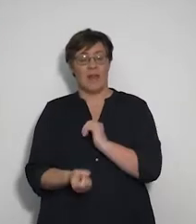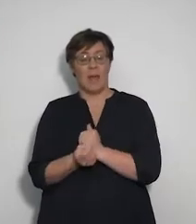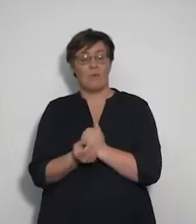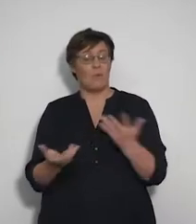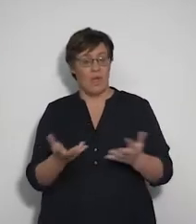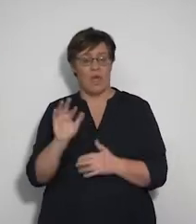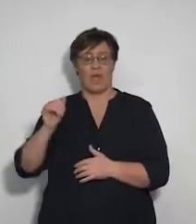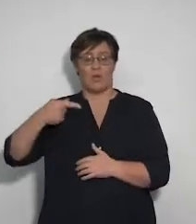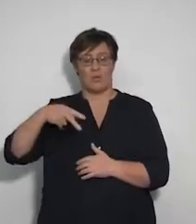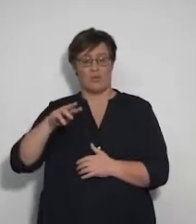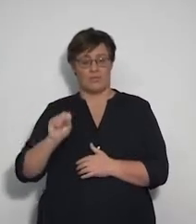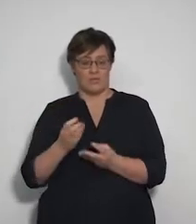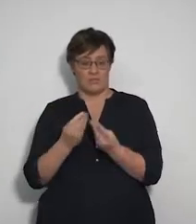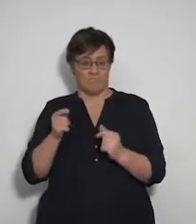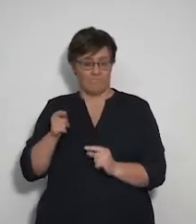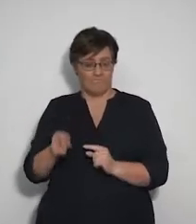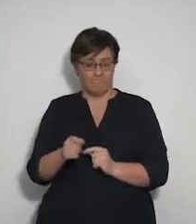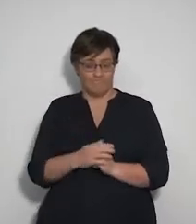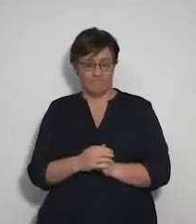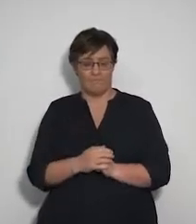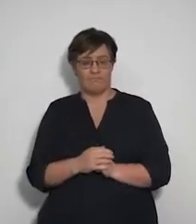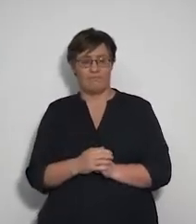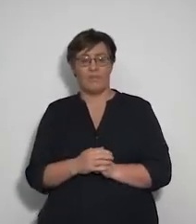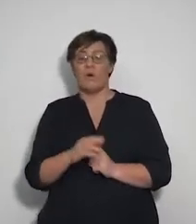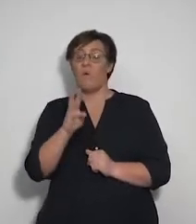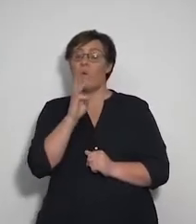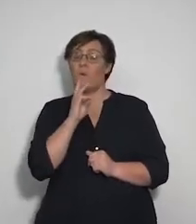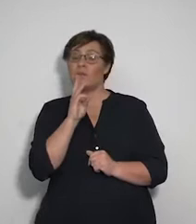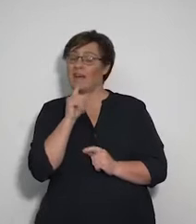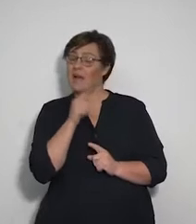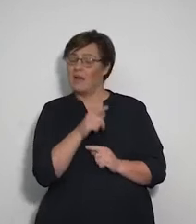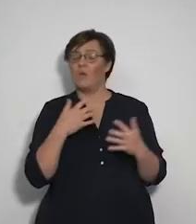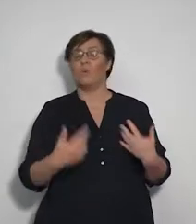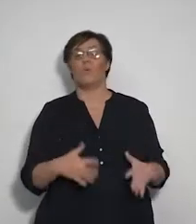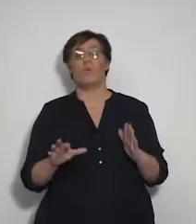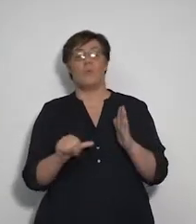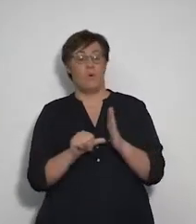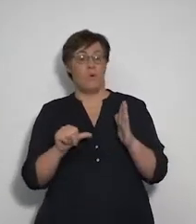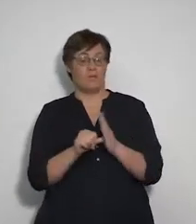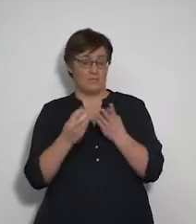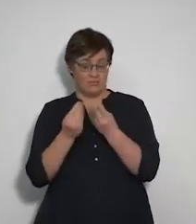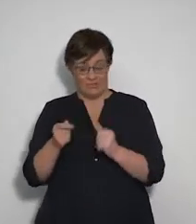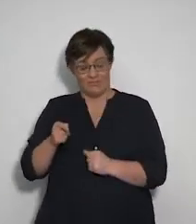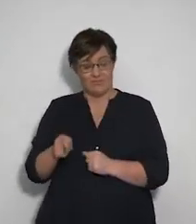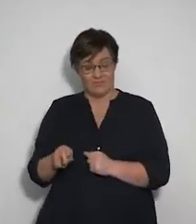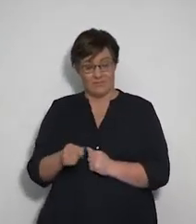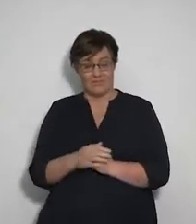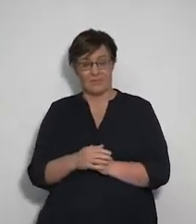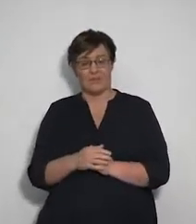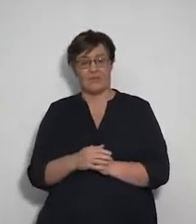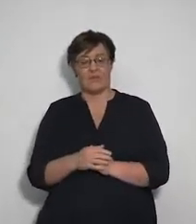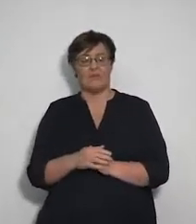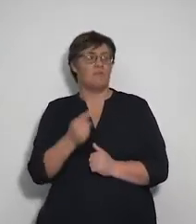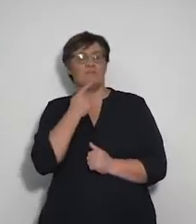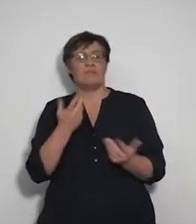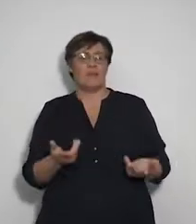in an aqueous solution. Right, so water is a very important solvent, okay? So if we